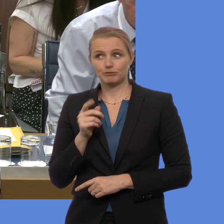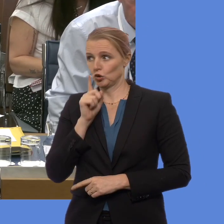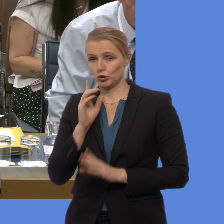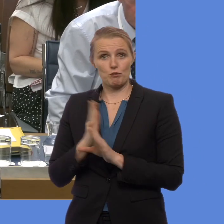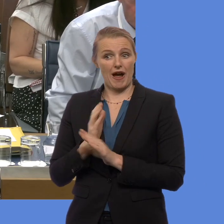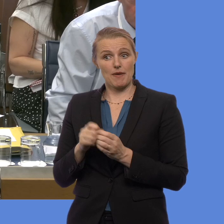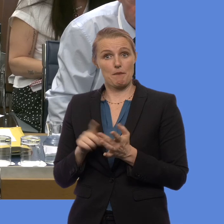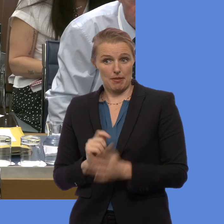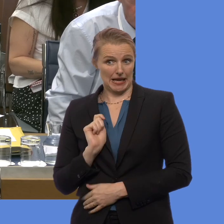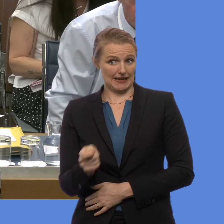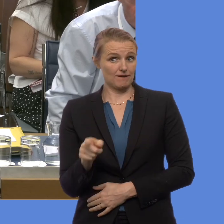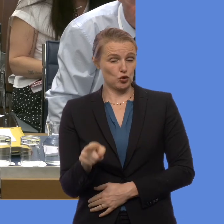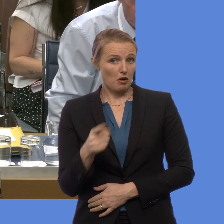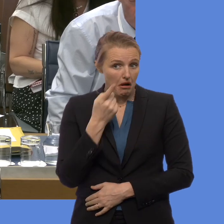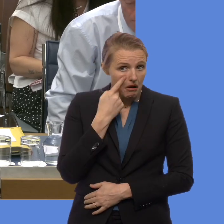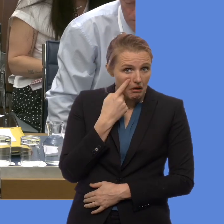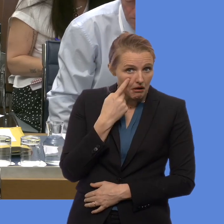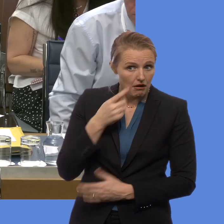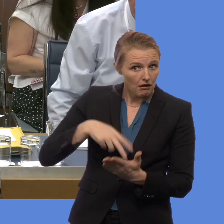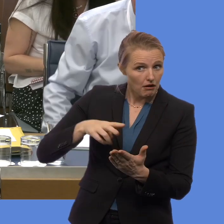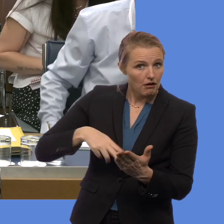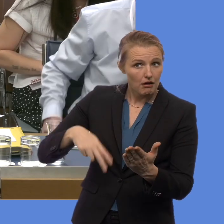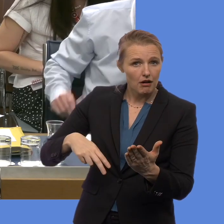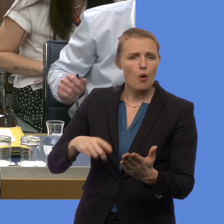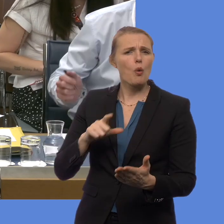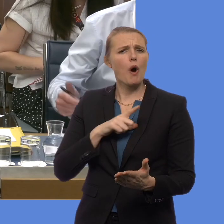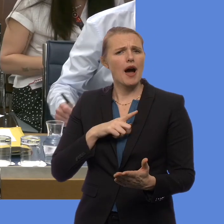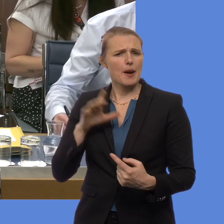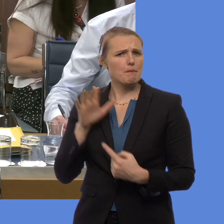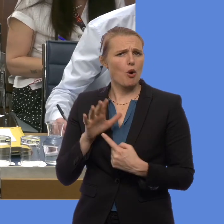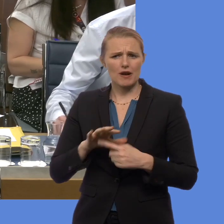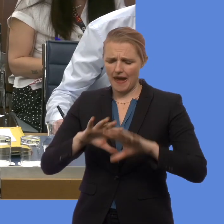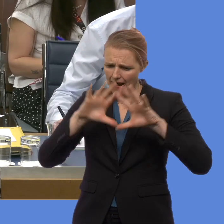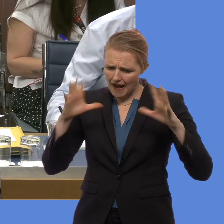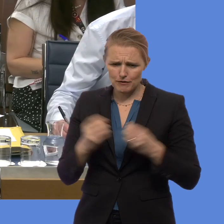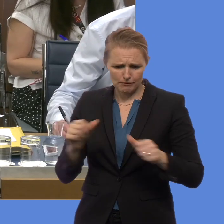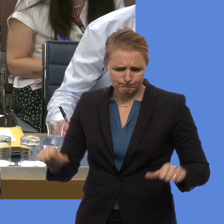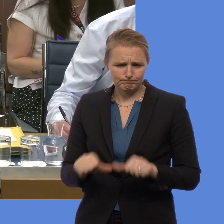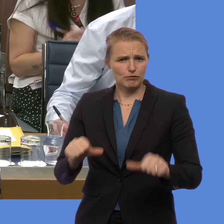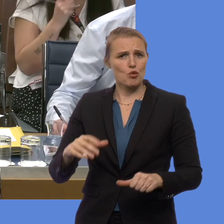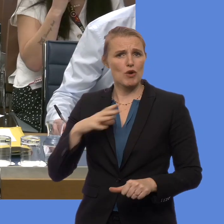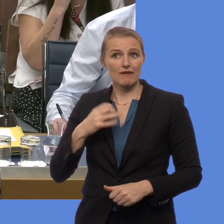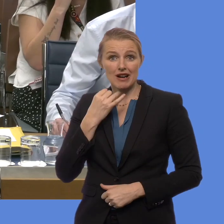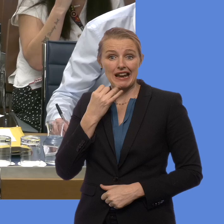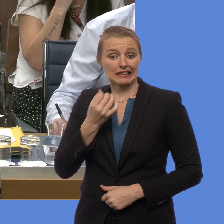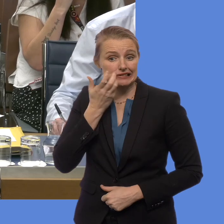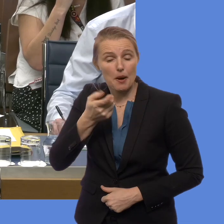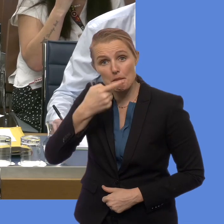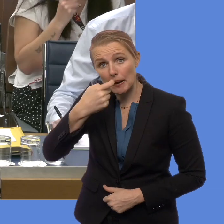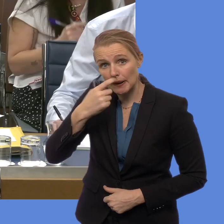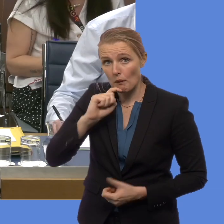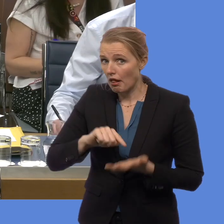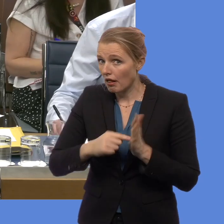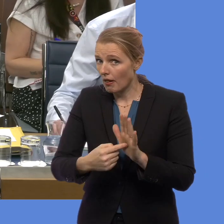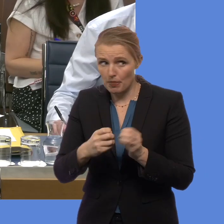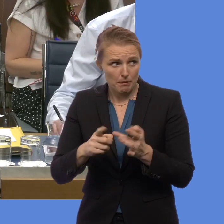Mr. Kingston's comment and just make sure that we haven't blinked and missed it for next Monday, which is our understanding. I'm following that now.